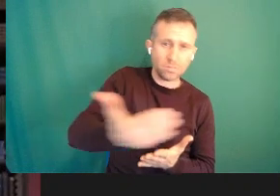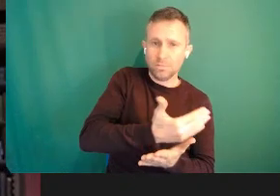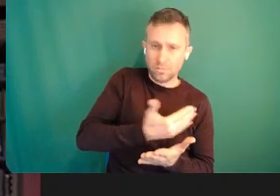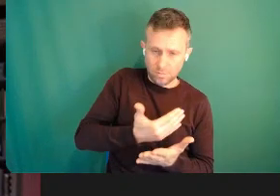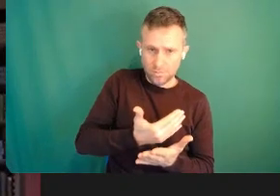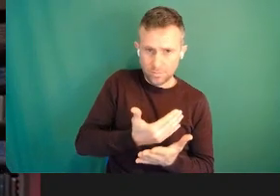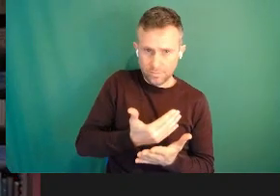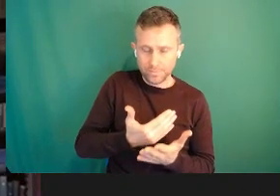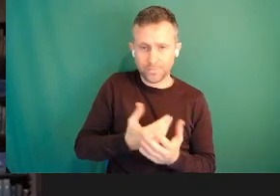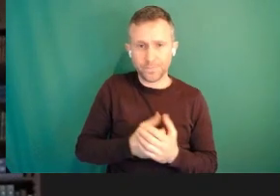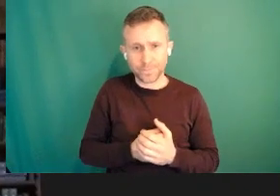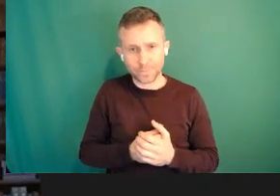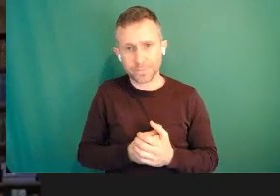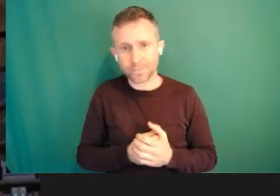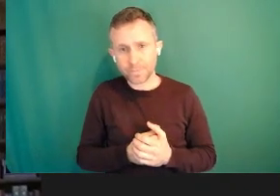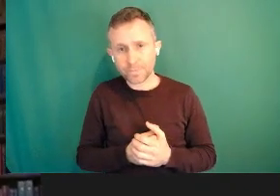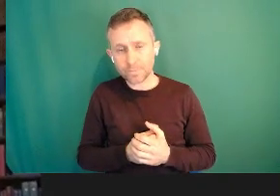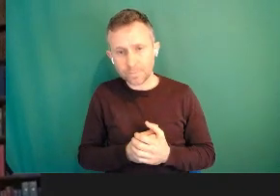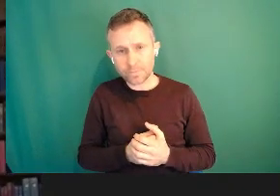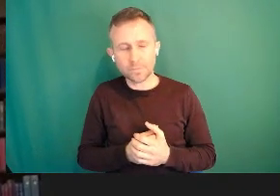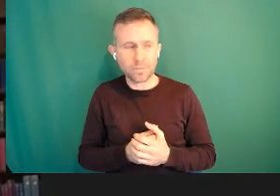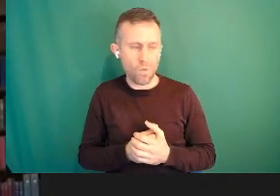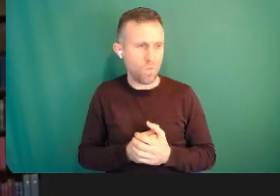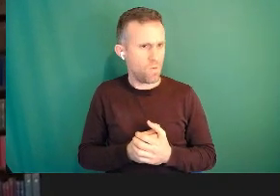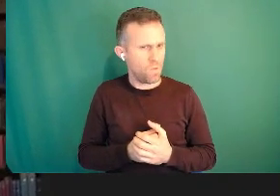collected books and